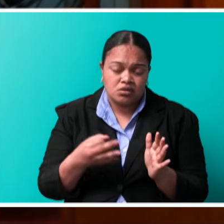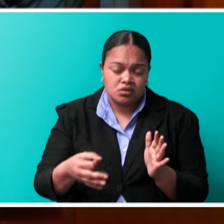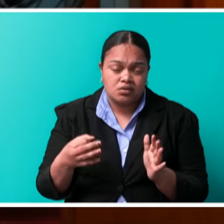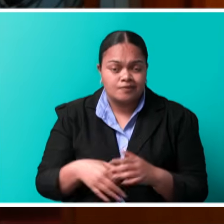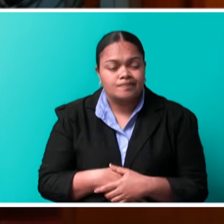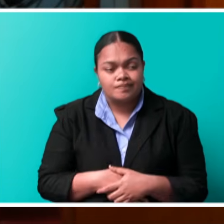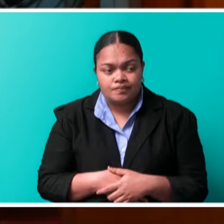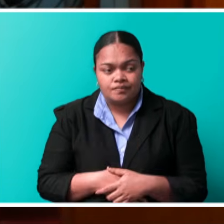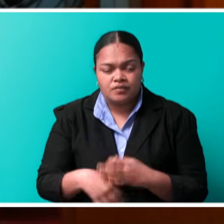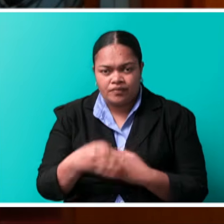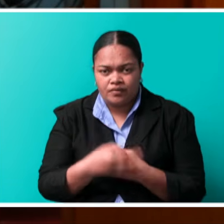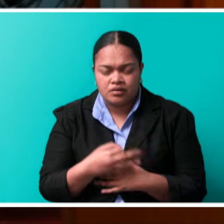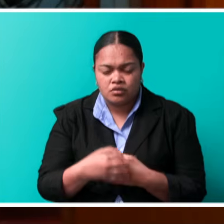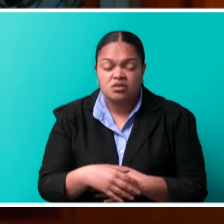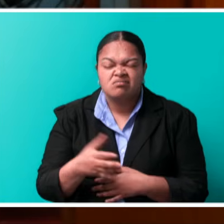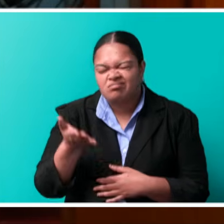West last week.